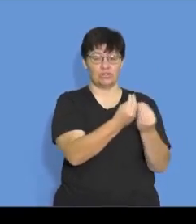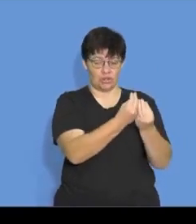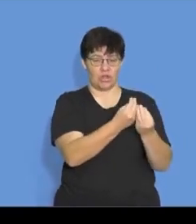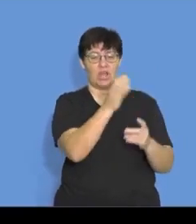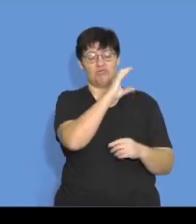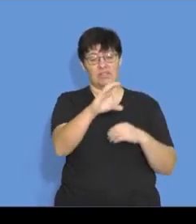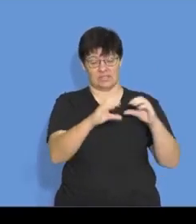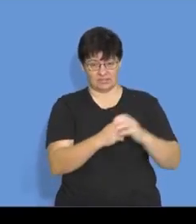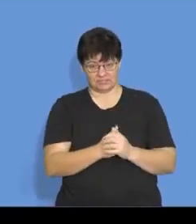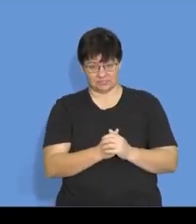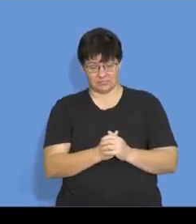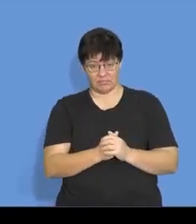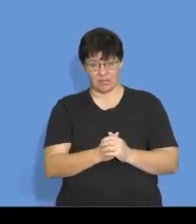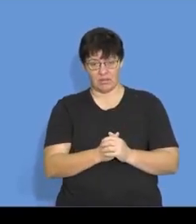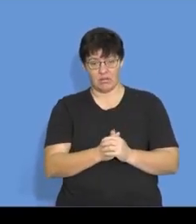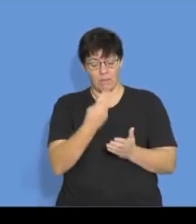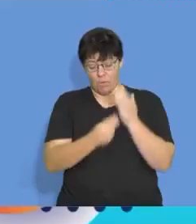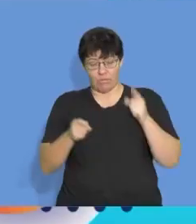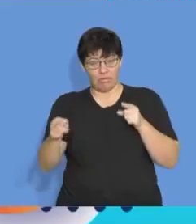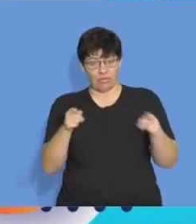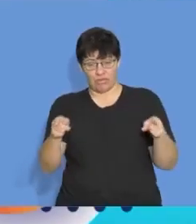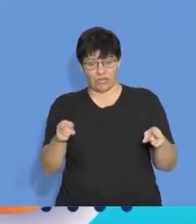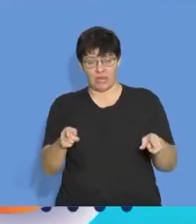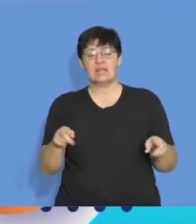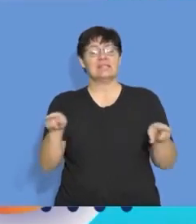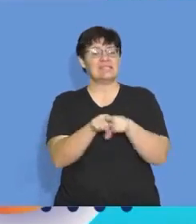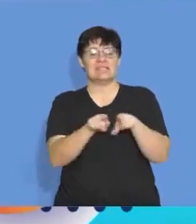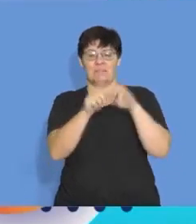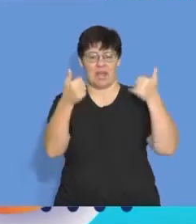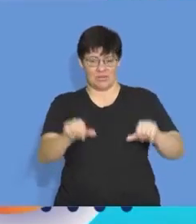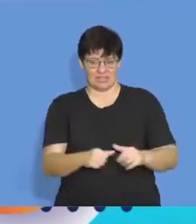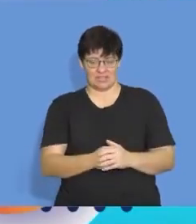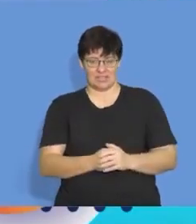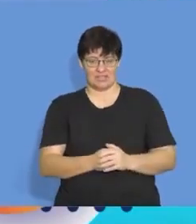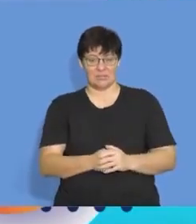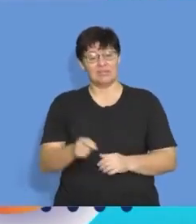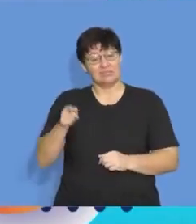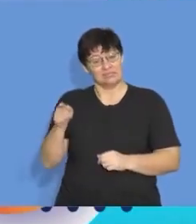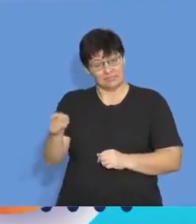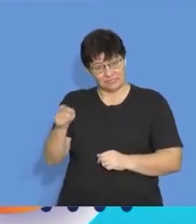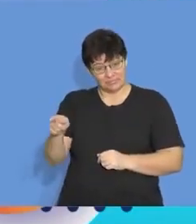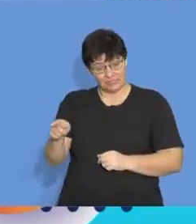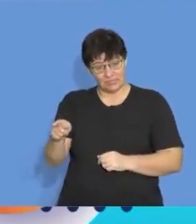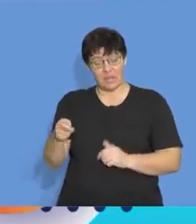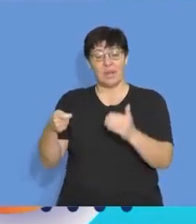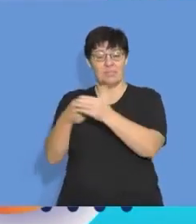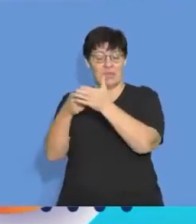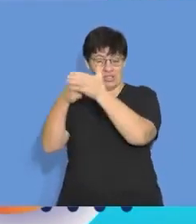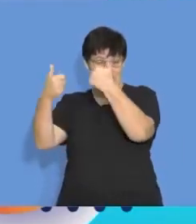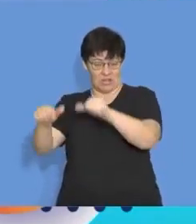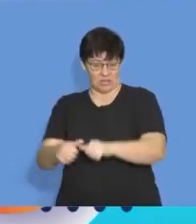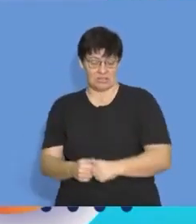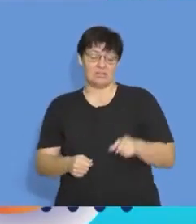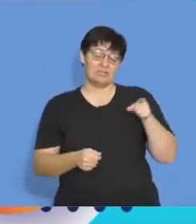both cases, using one account, but for periodic, you're using the purchaser's account, and